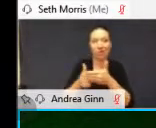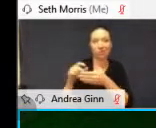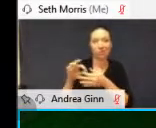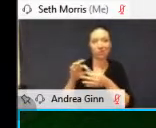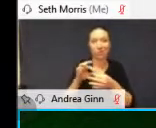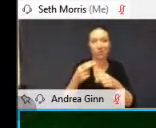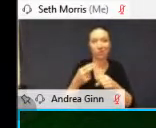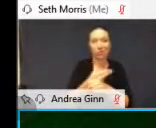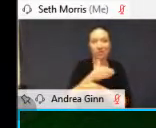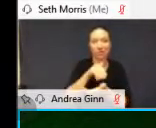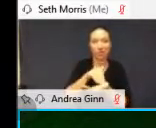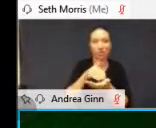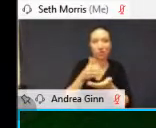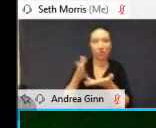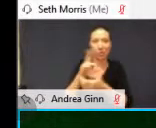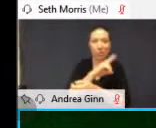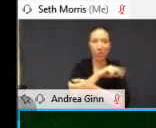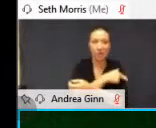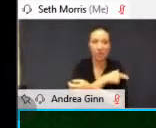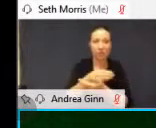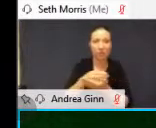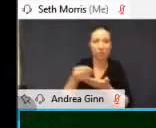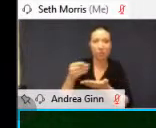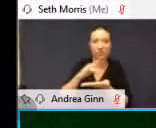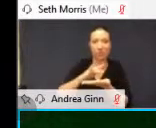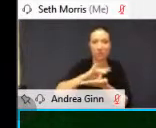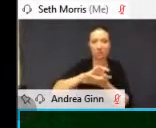going to the hospital, purchasing drugs, and so forth.